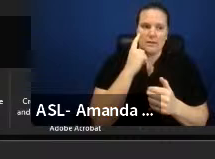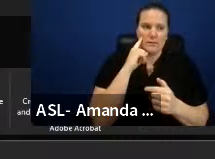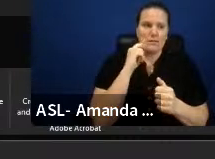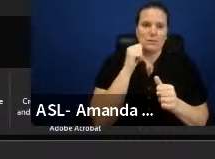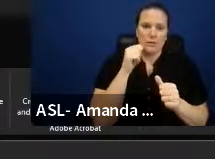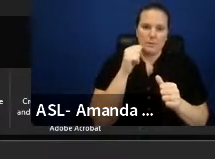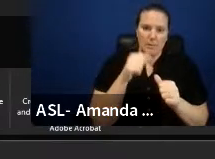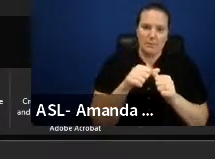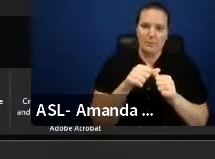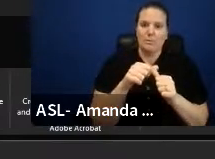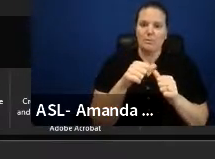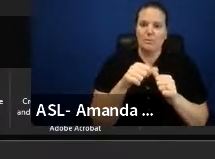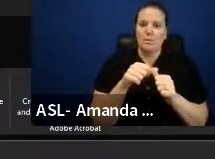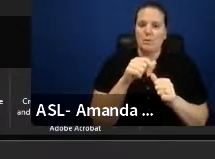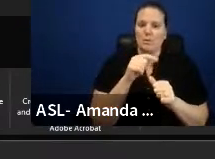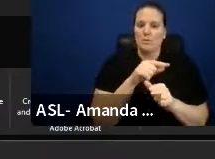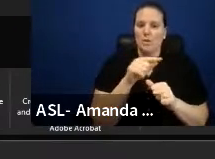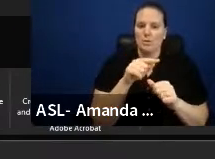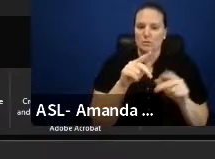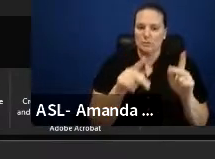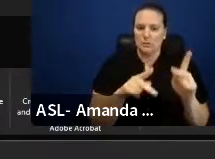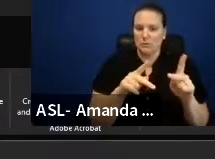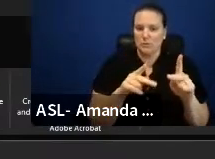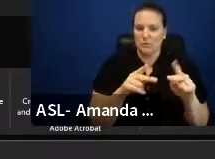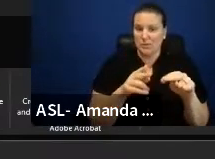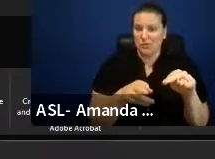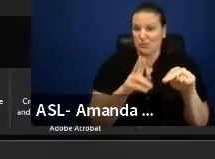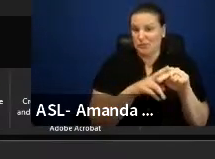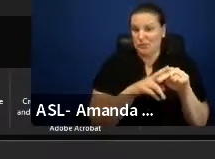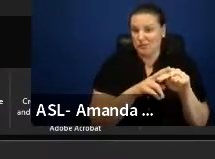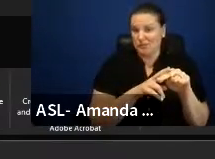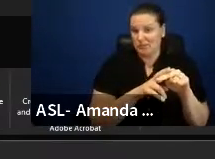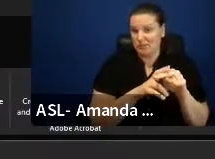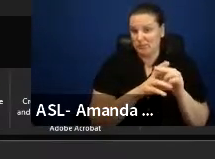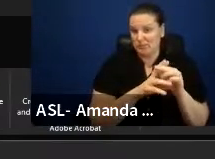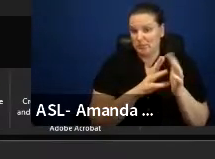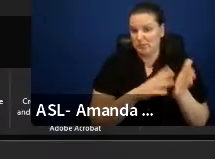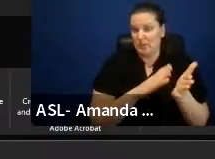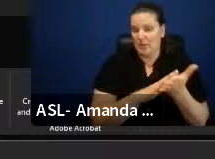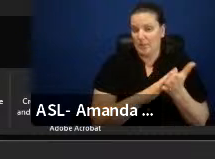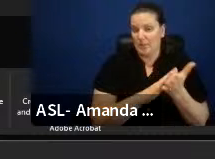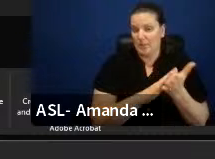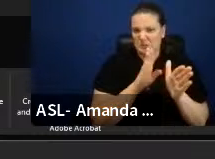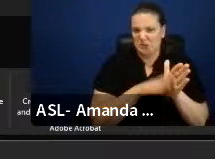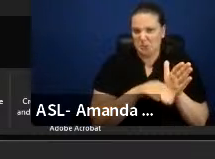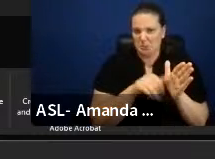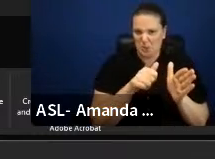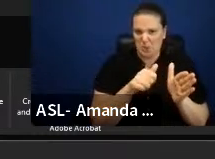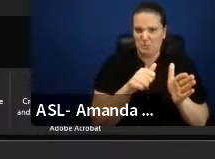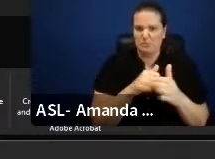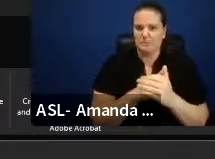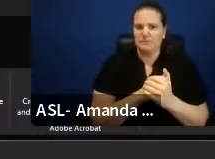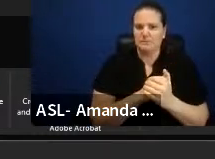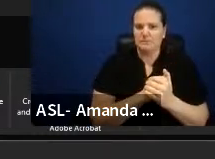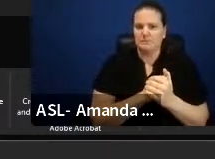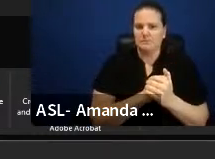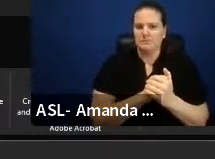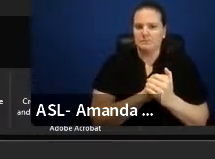those people are increasing as those devices become cheaper and need to design